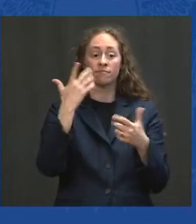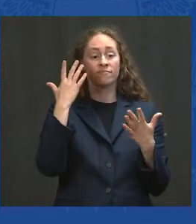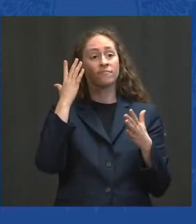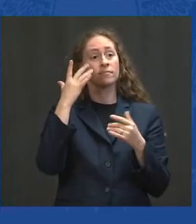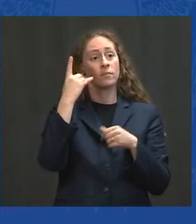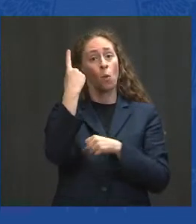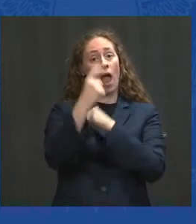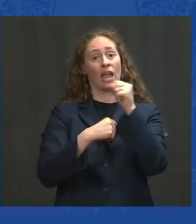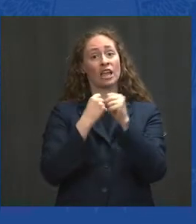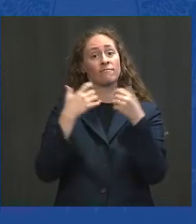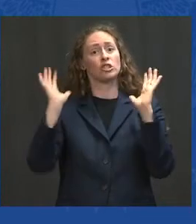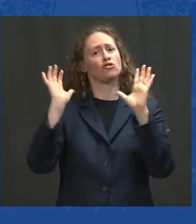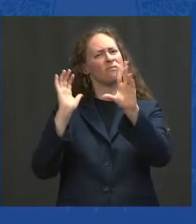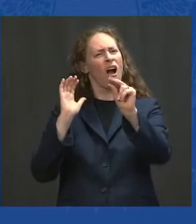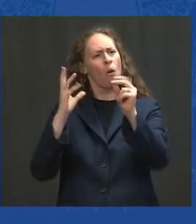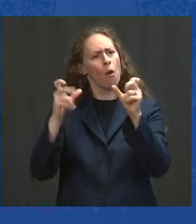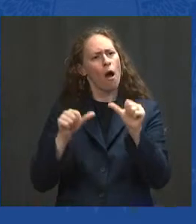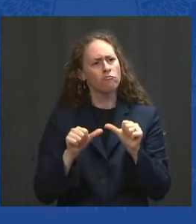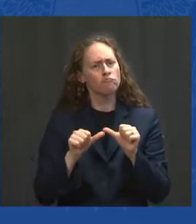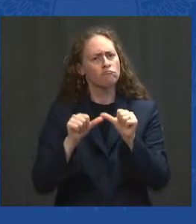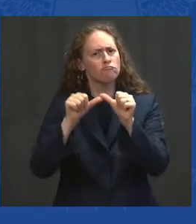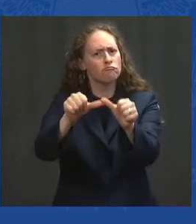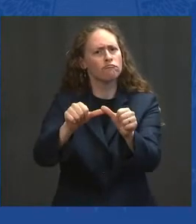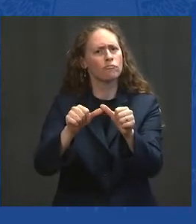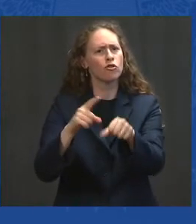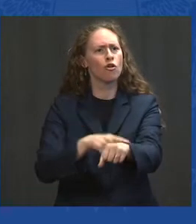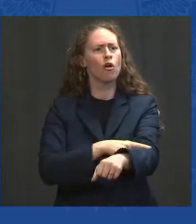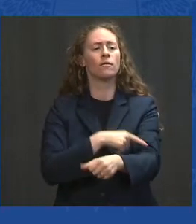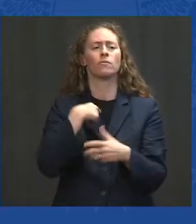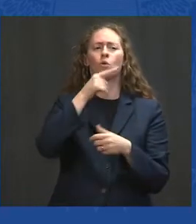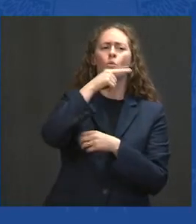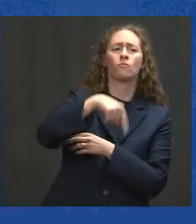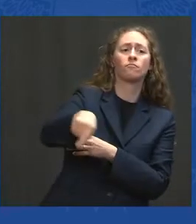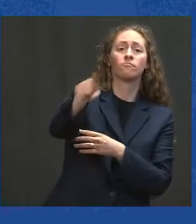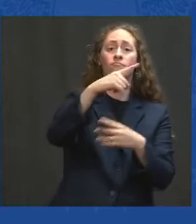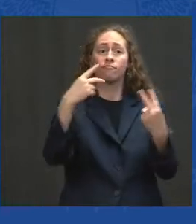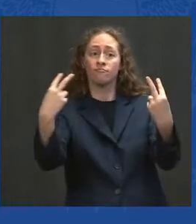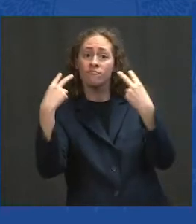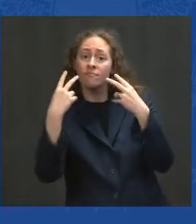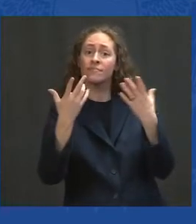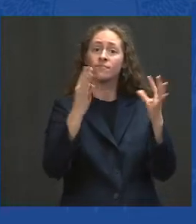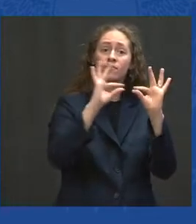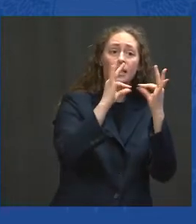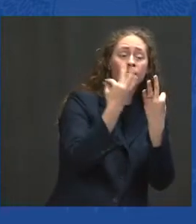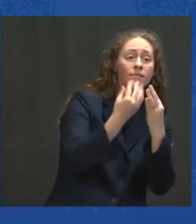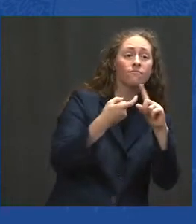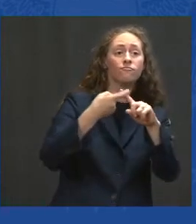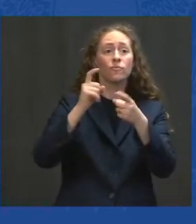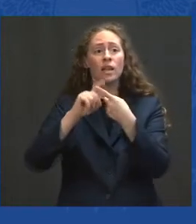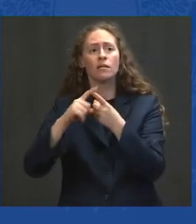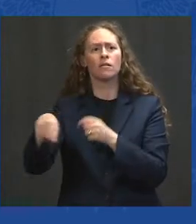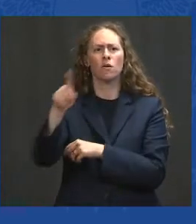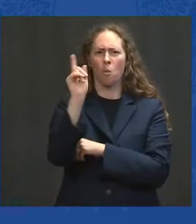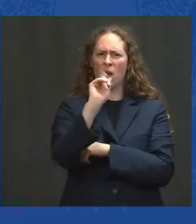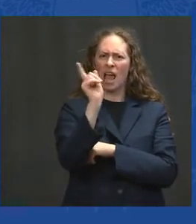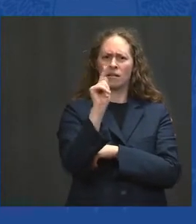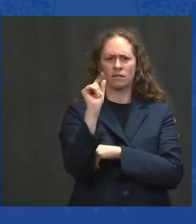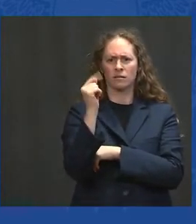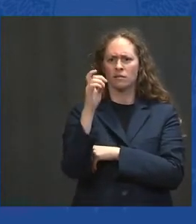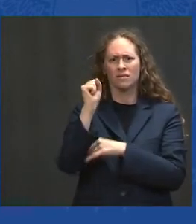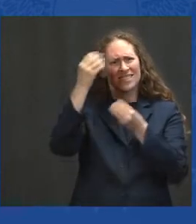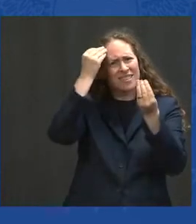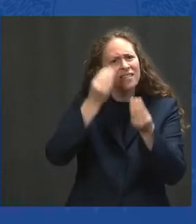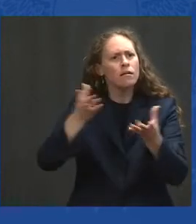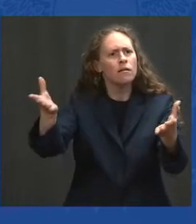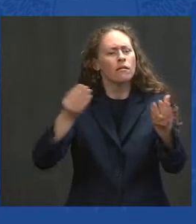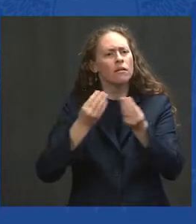to all of you watching, make sure your family, friends, and community know about this tax cut. Send to